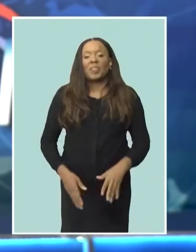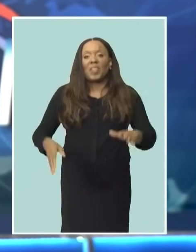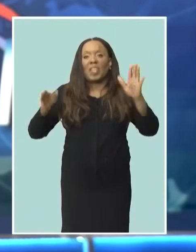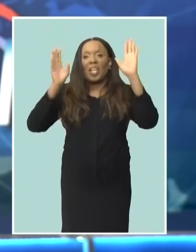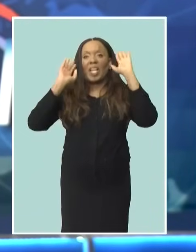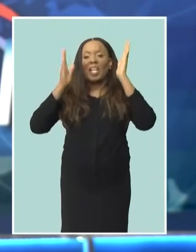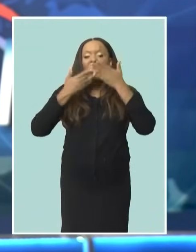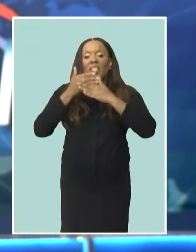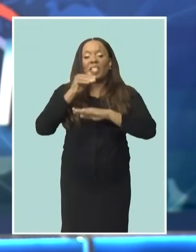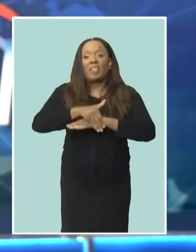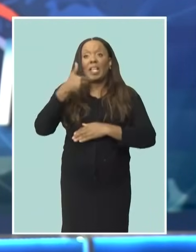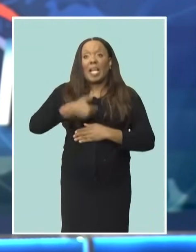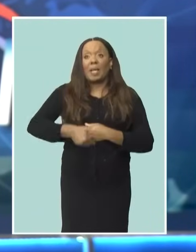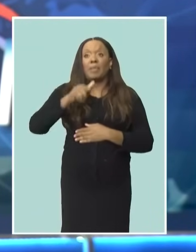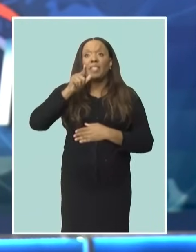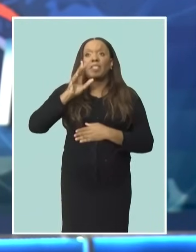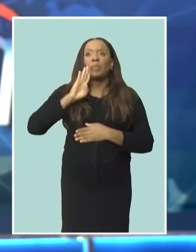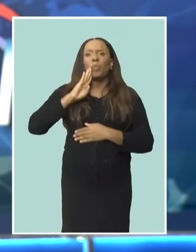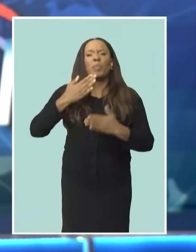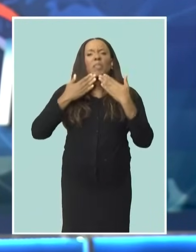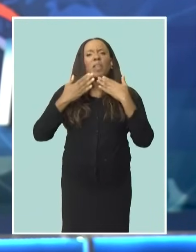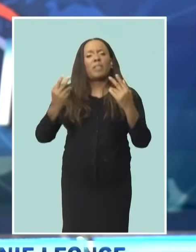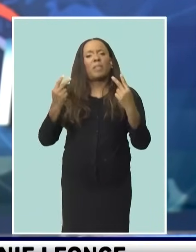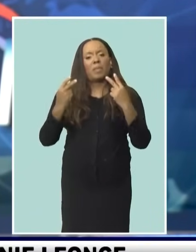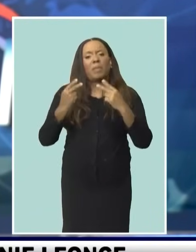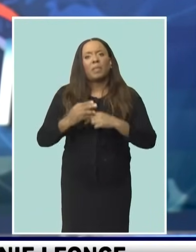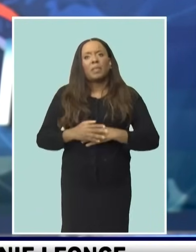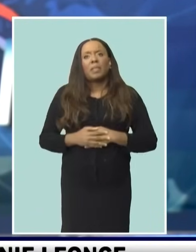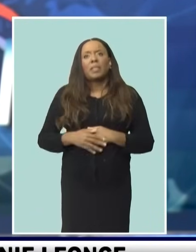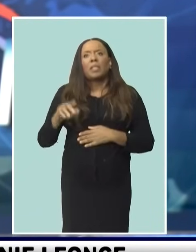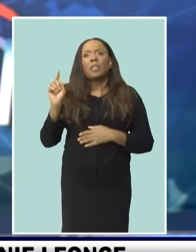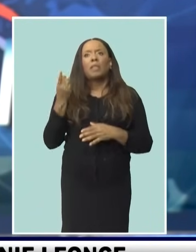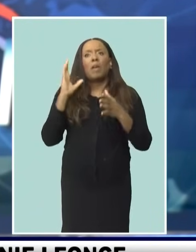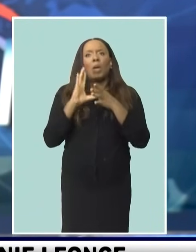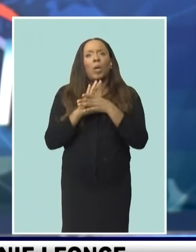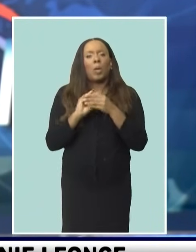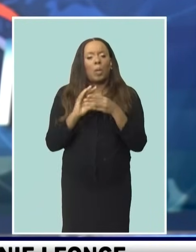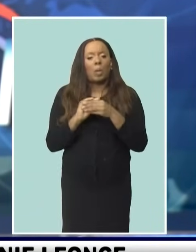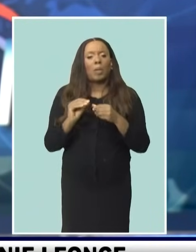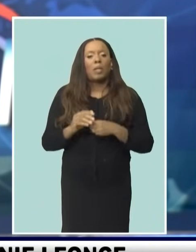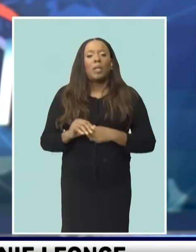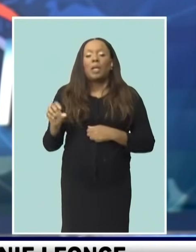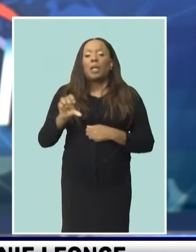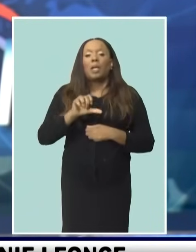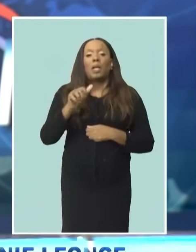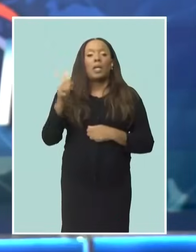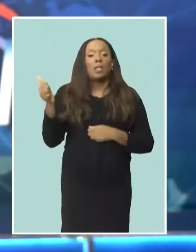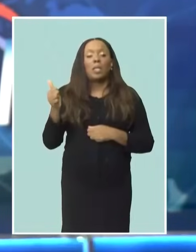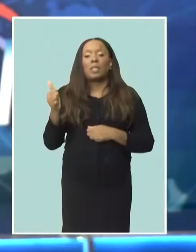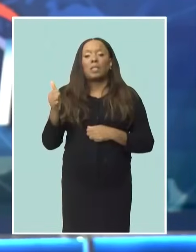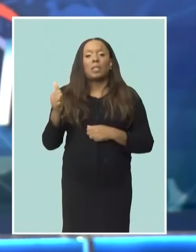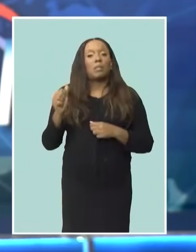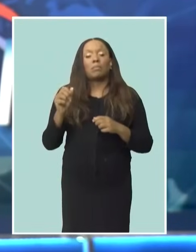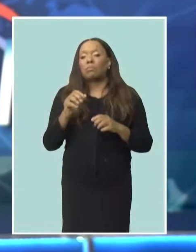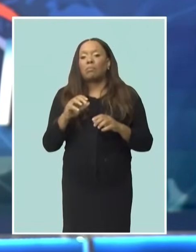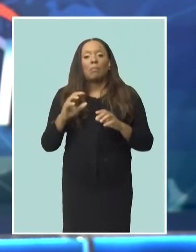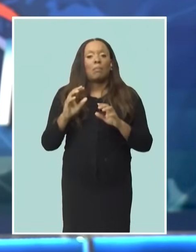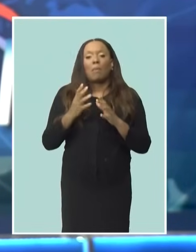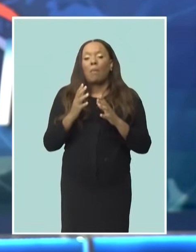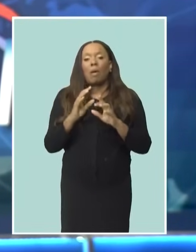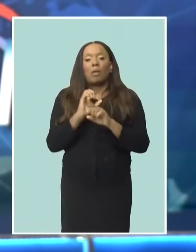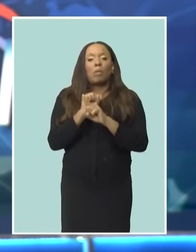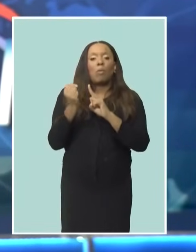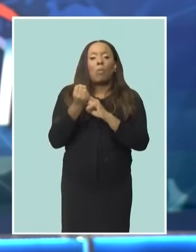Good evening, I'm Lisa Broom. Thank you so much for tuning in. We begin with this story. Another incident at a local medical